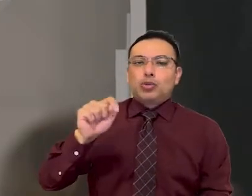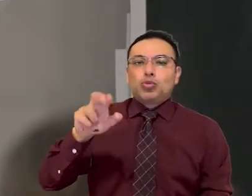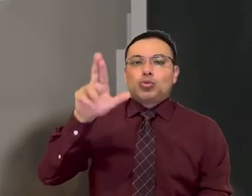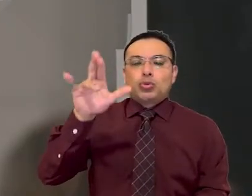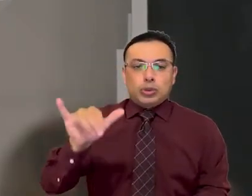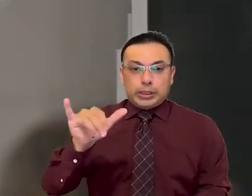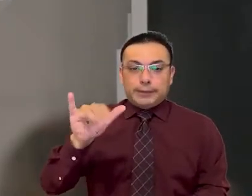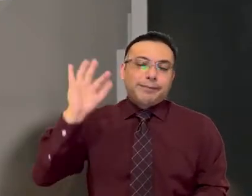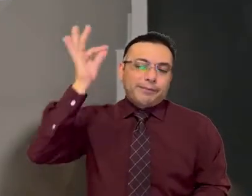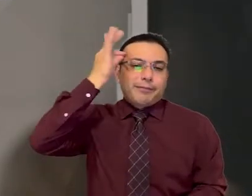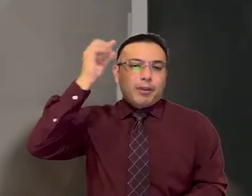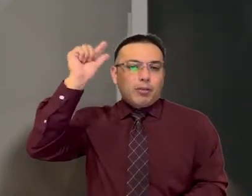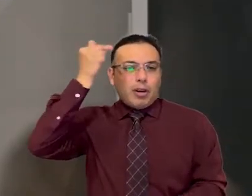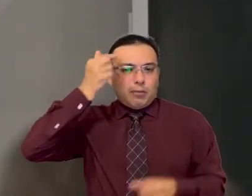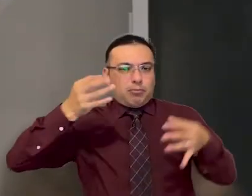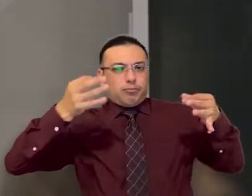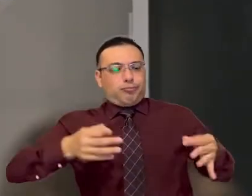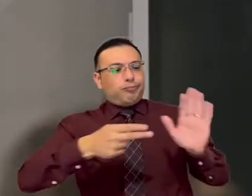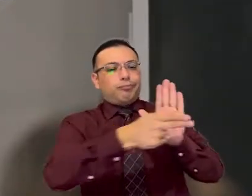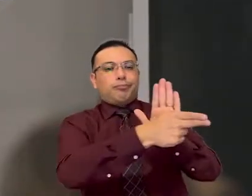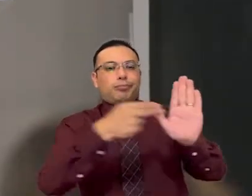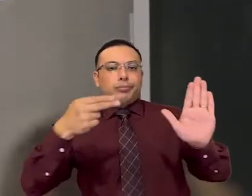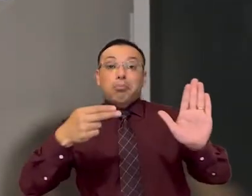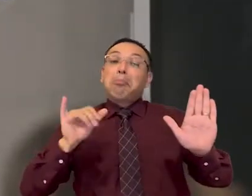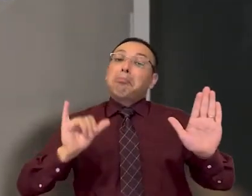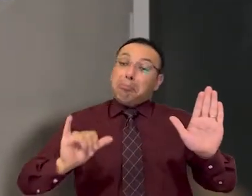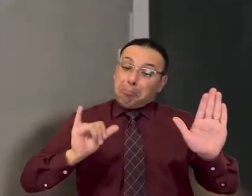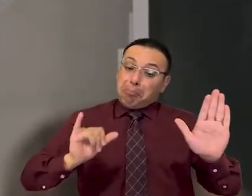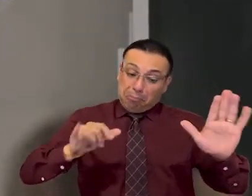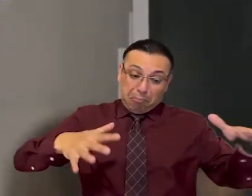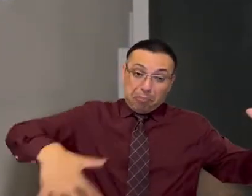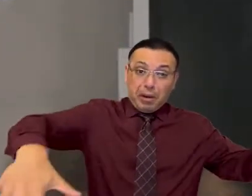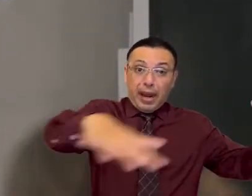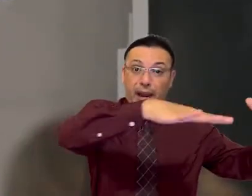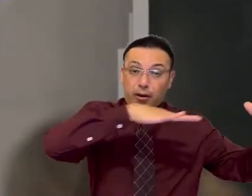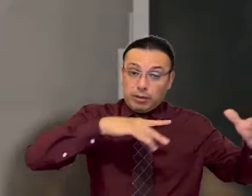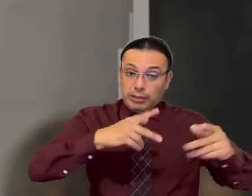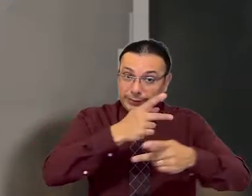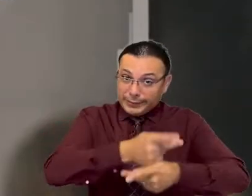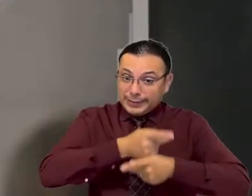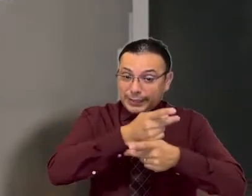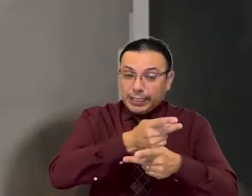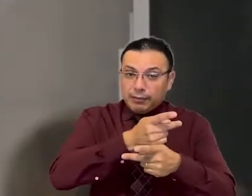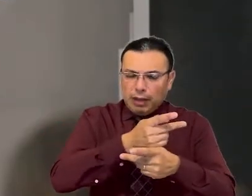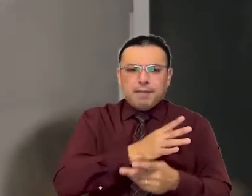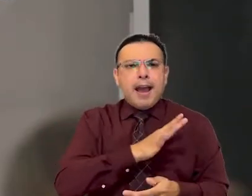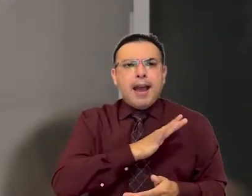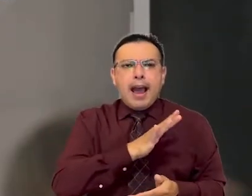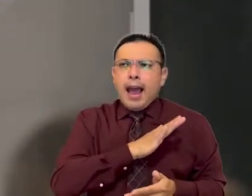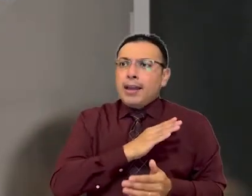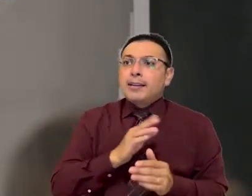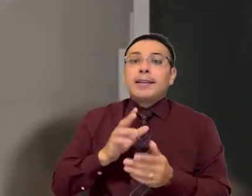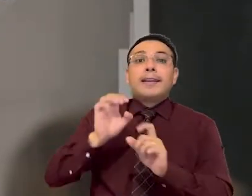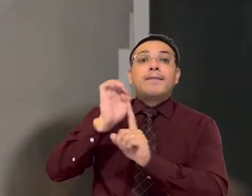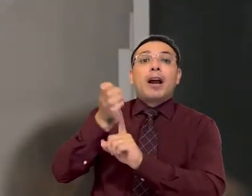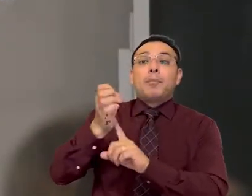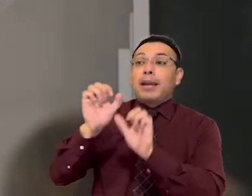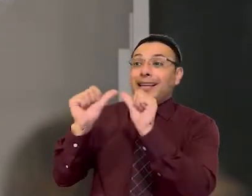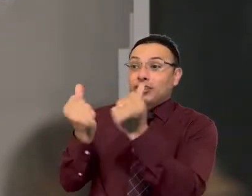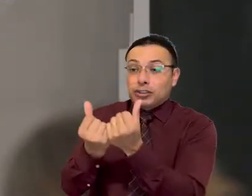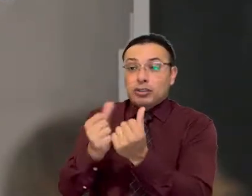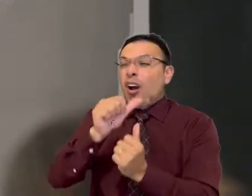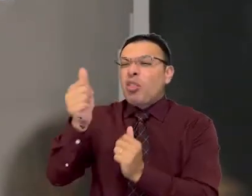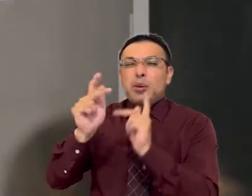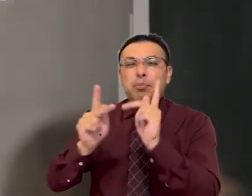government, and we look forward to continuing our dialogue with these environmental agencies and other stakeholders to fully